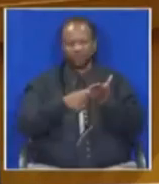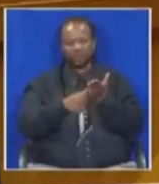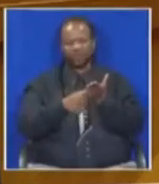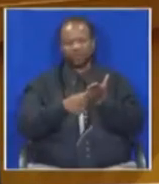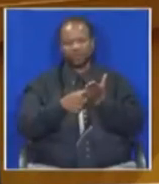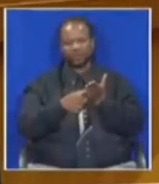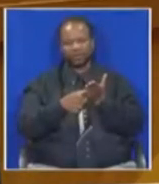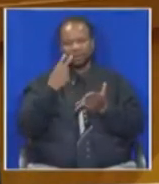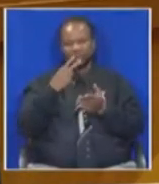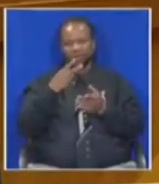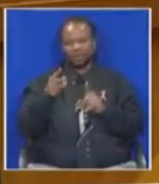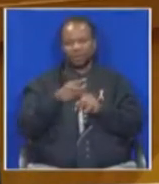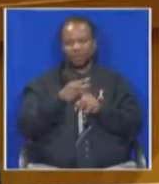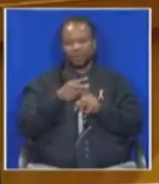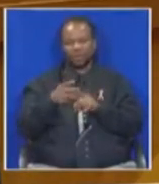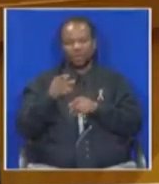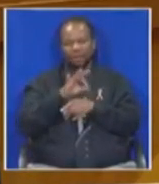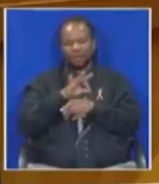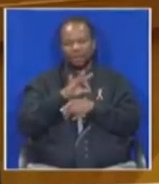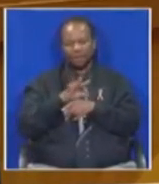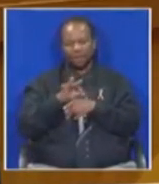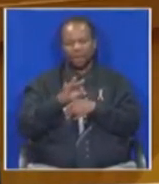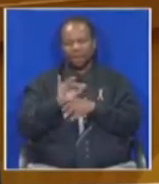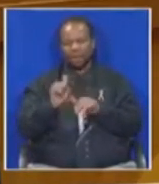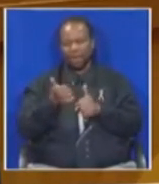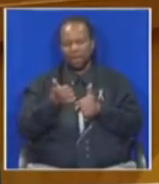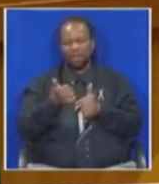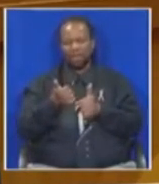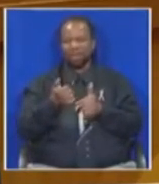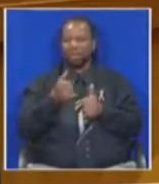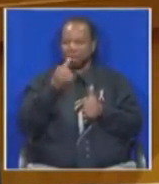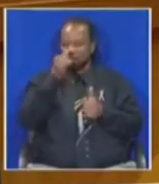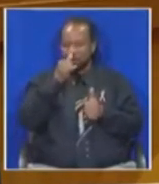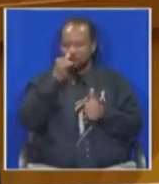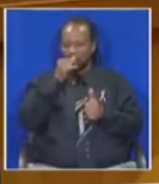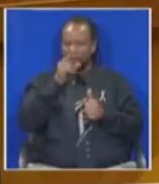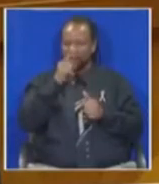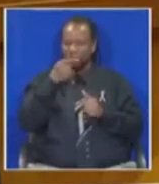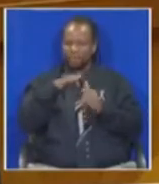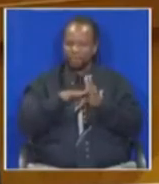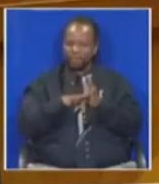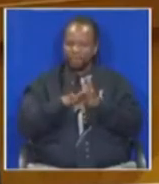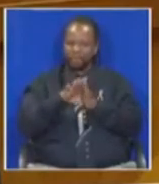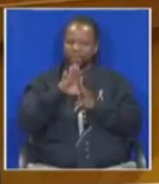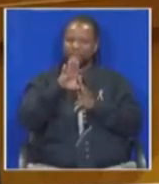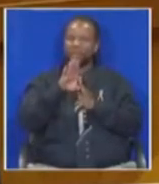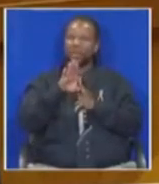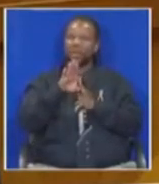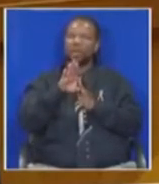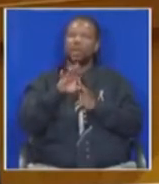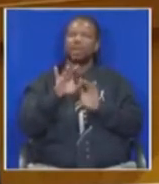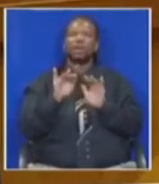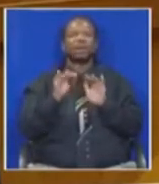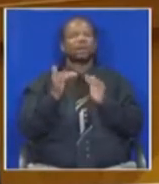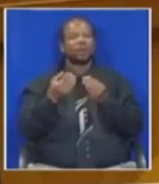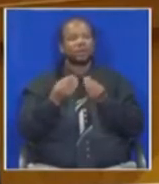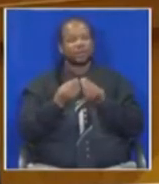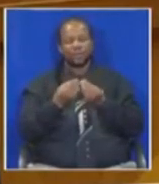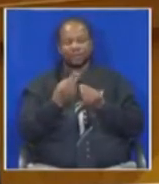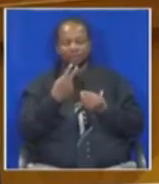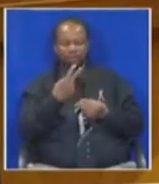Violent and organized crimes continue to increase. This ongoing trend is a reflection of